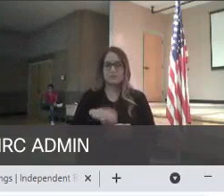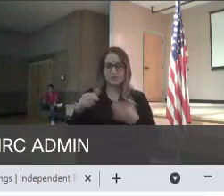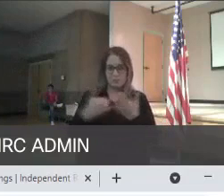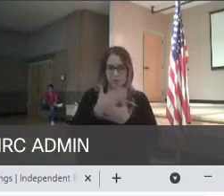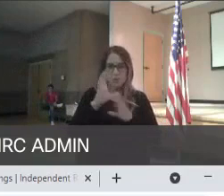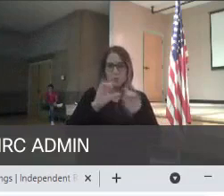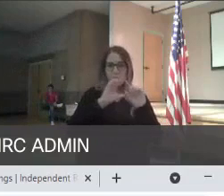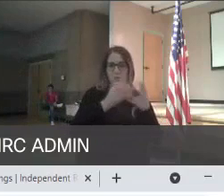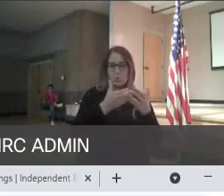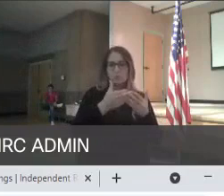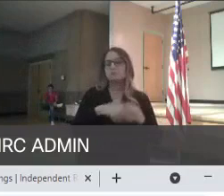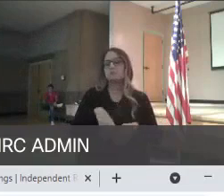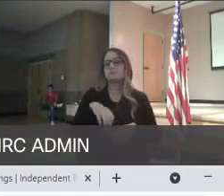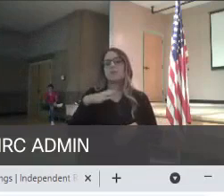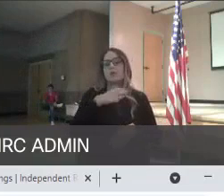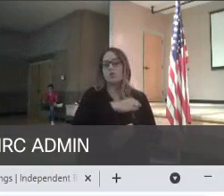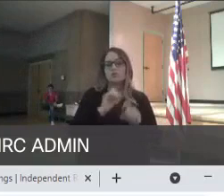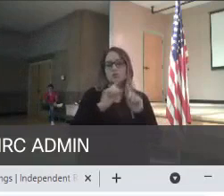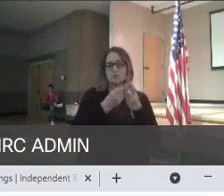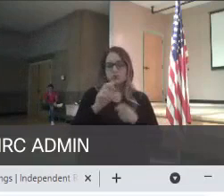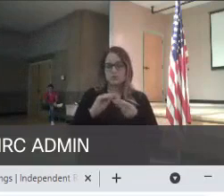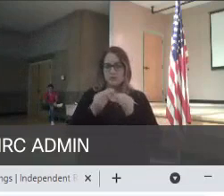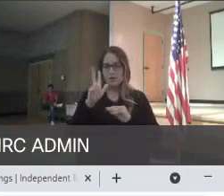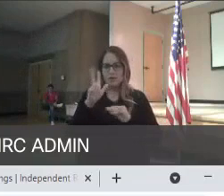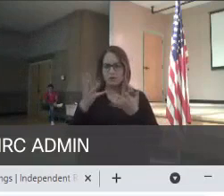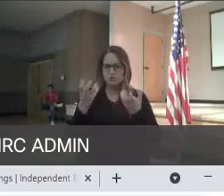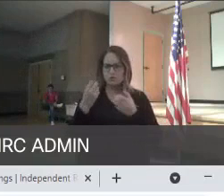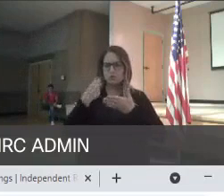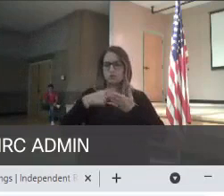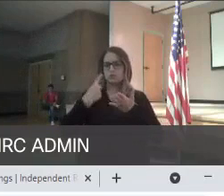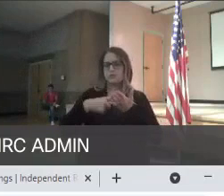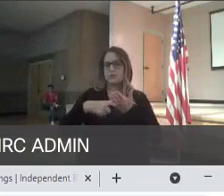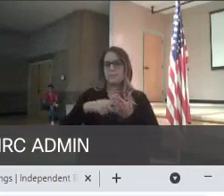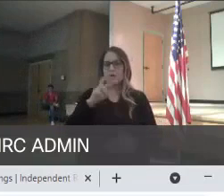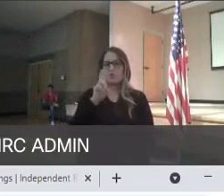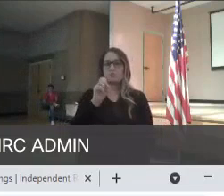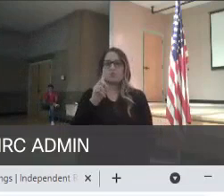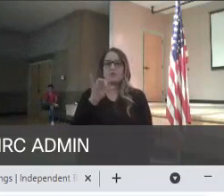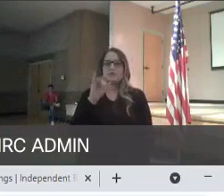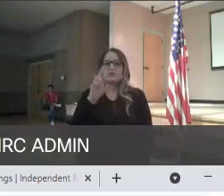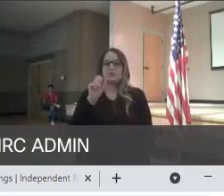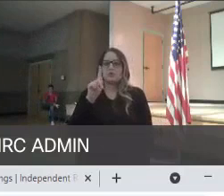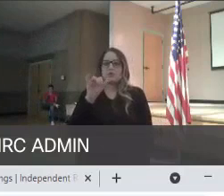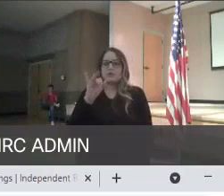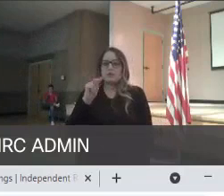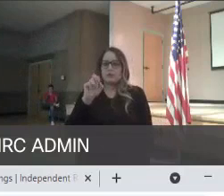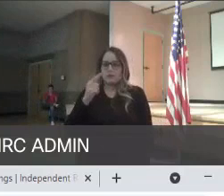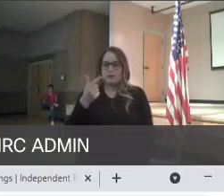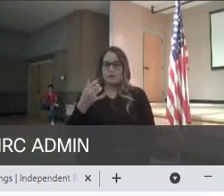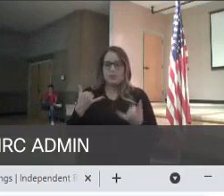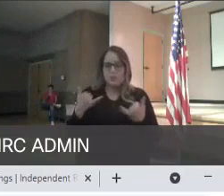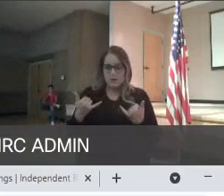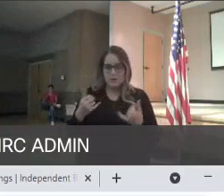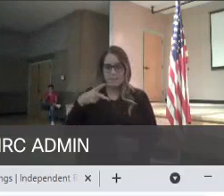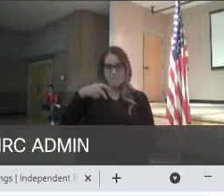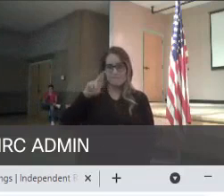in the new Congressional District 3. I also wanted to talk to you about redistricting and reprecincting.